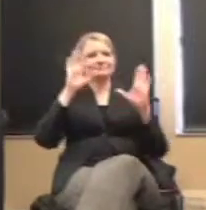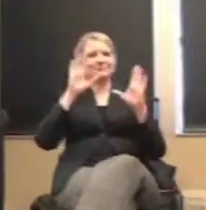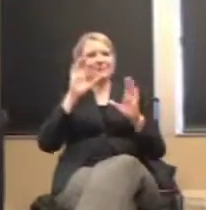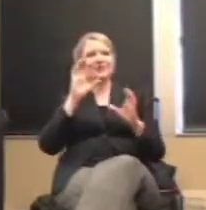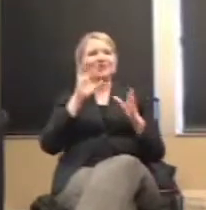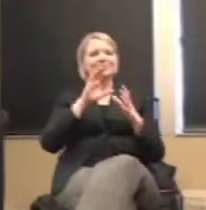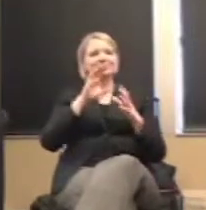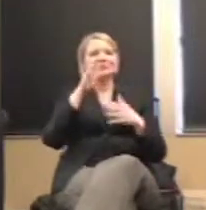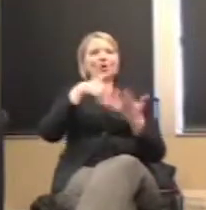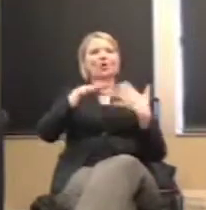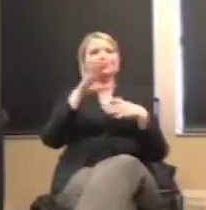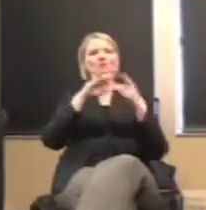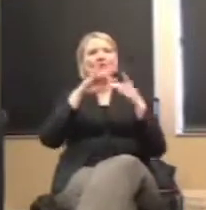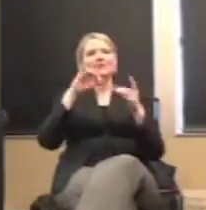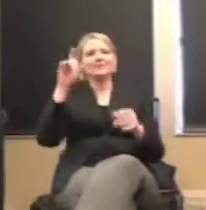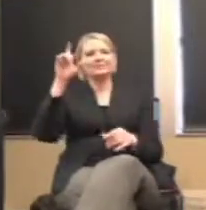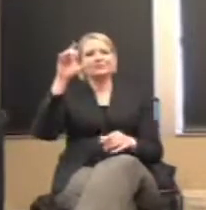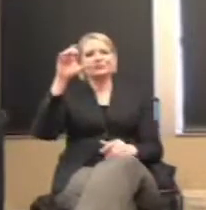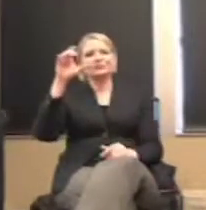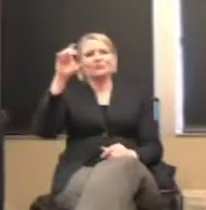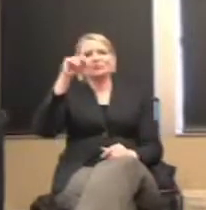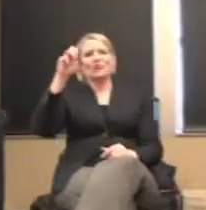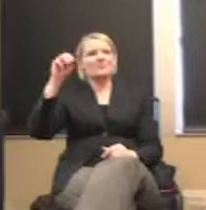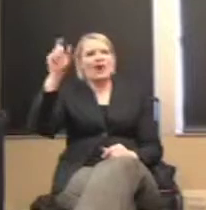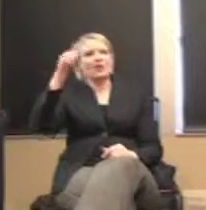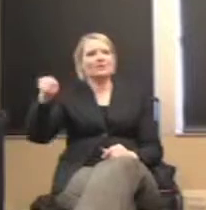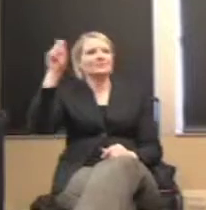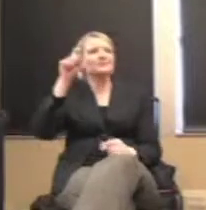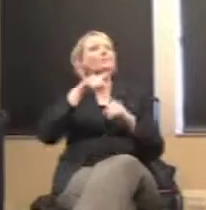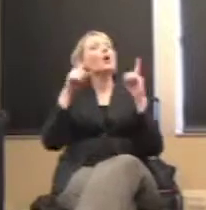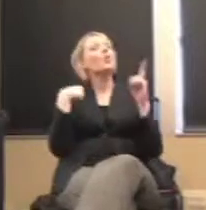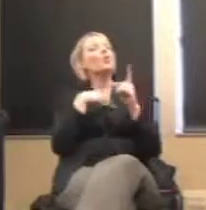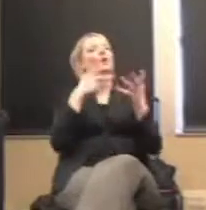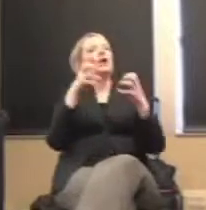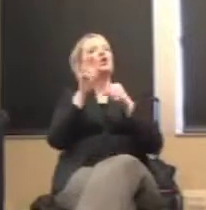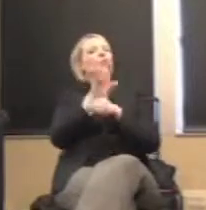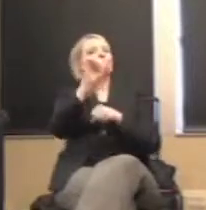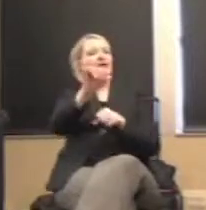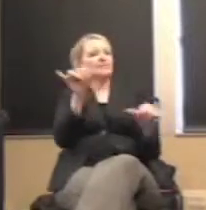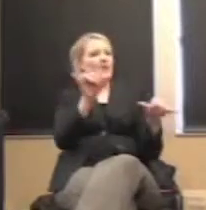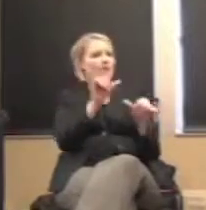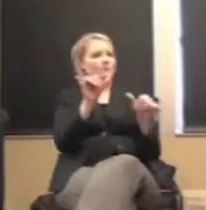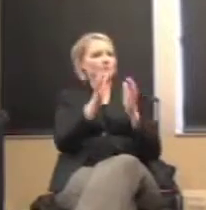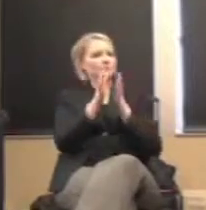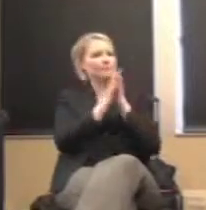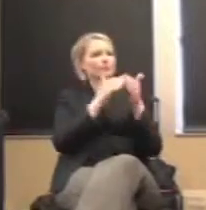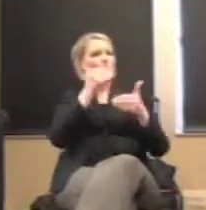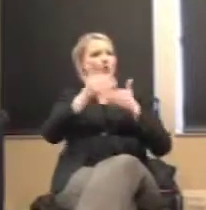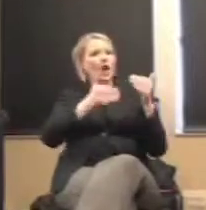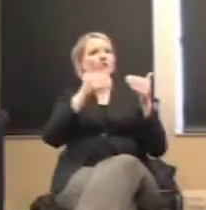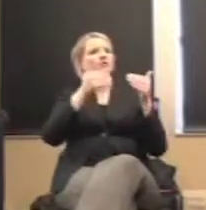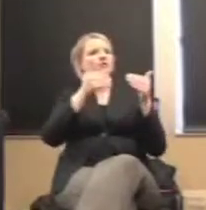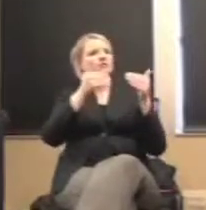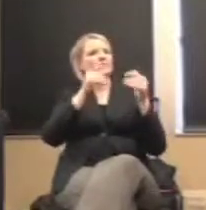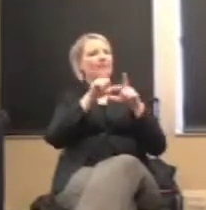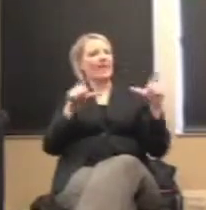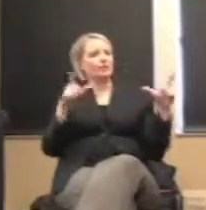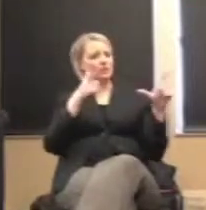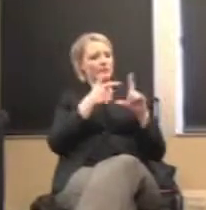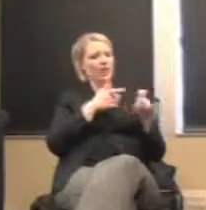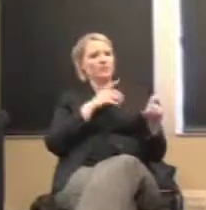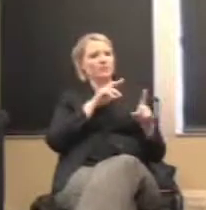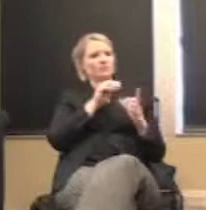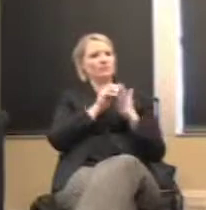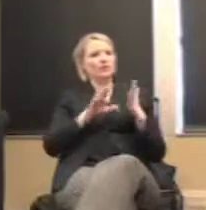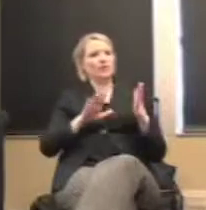TM. But we want to use that same positive, proactive language from the student's perspective, so it